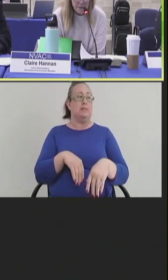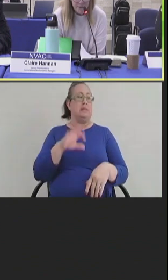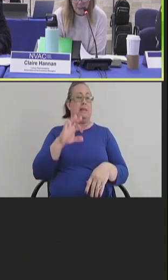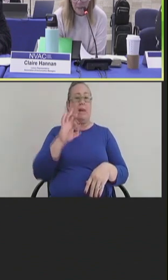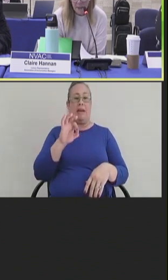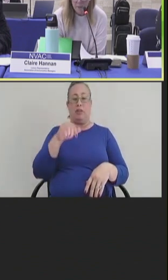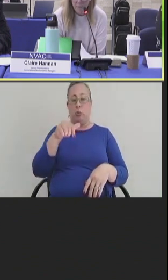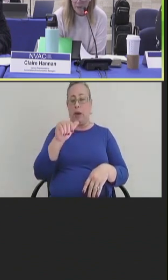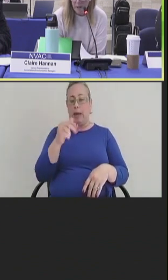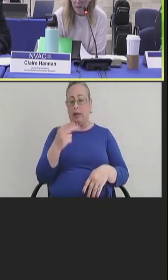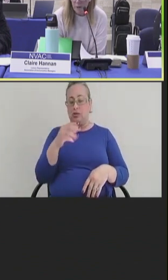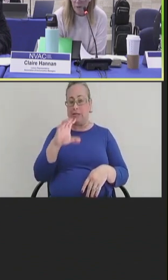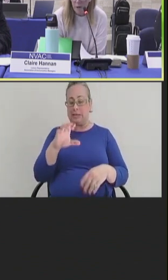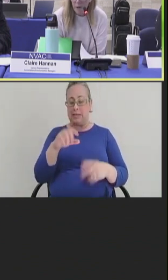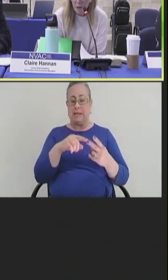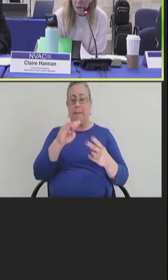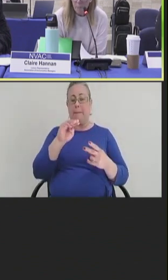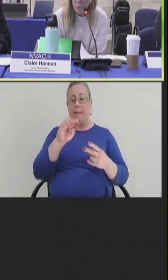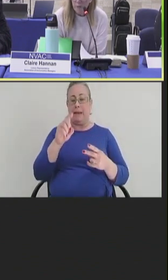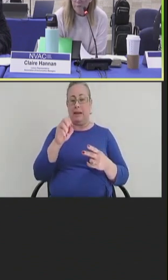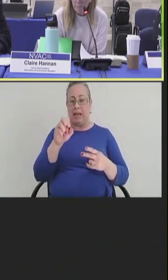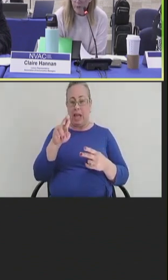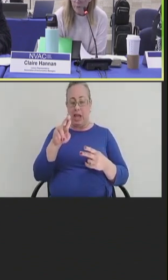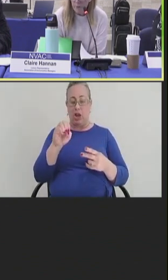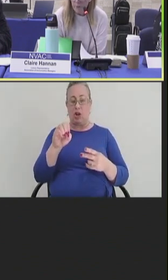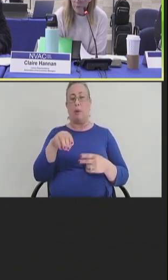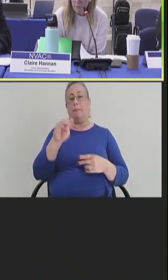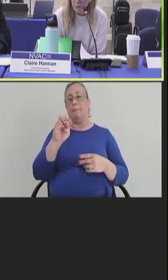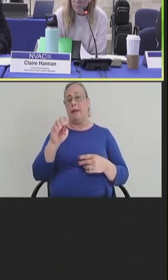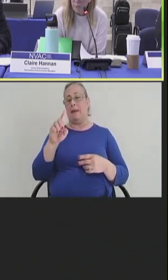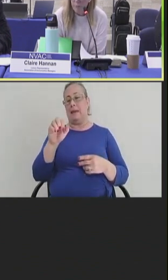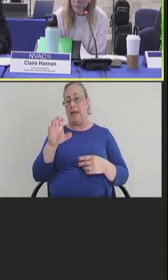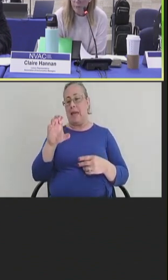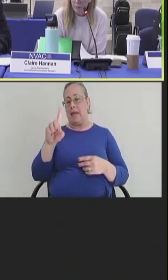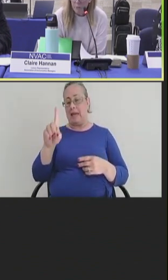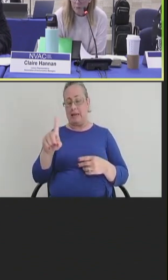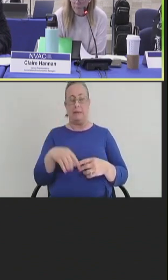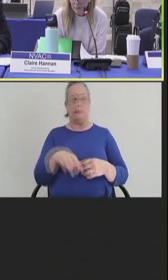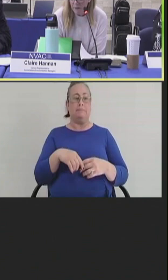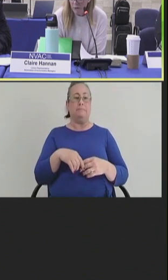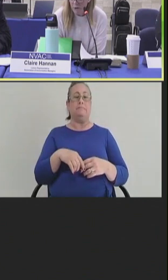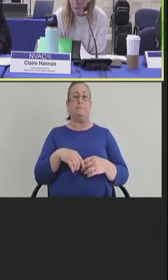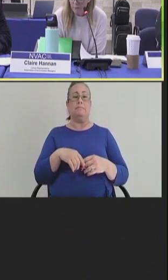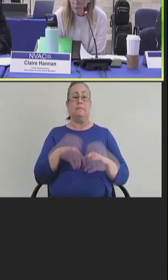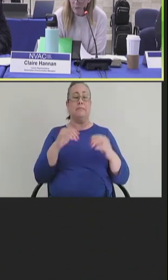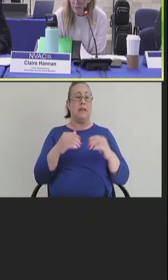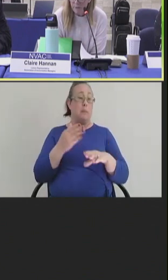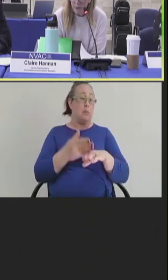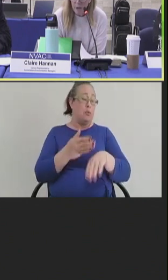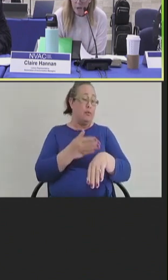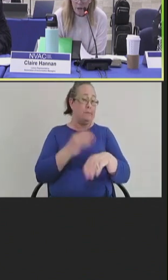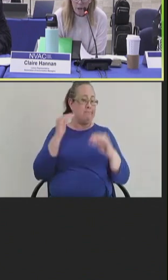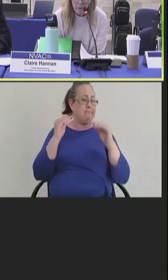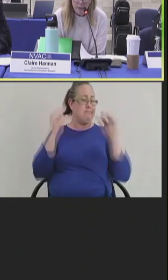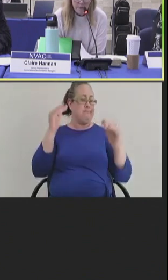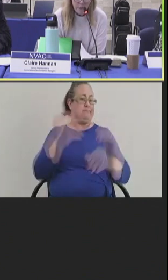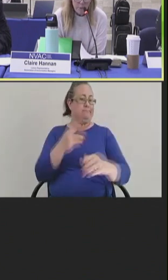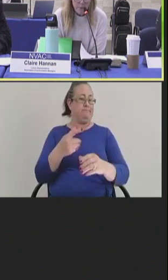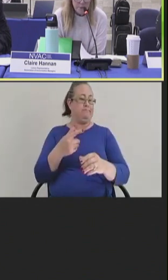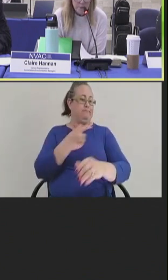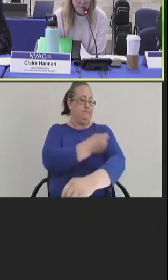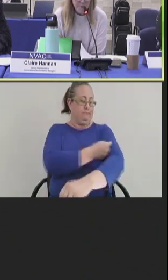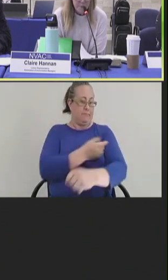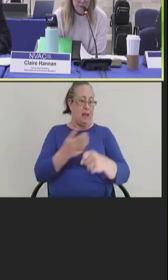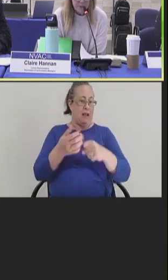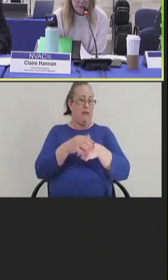FQHCs or Medicaid or Medicare, relevant partners to improving adult immunization coverage rates. And so